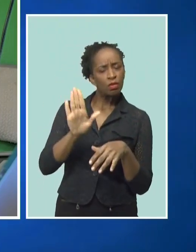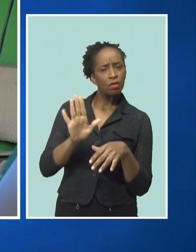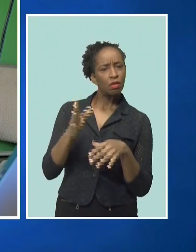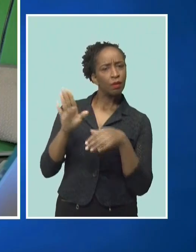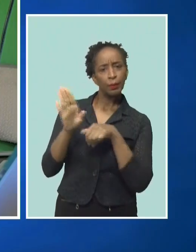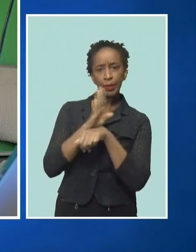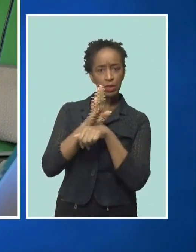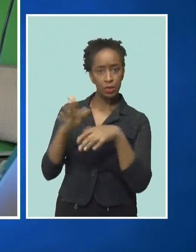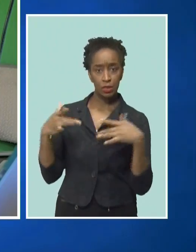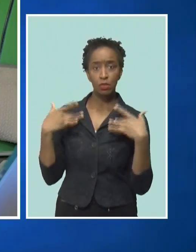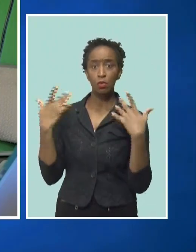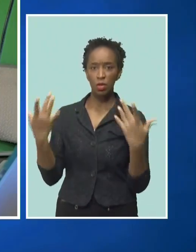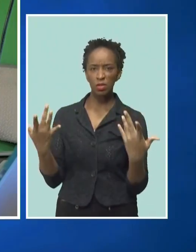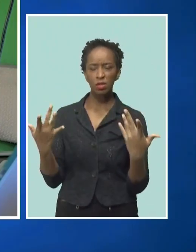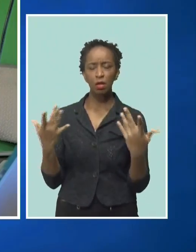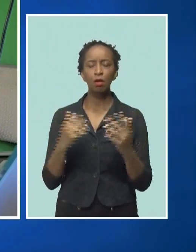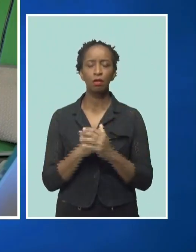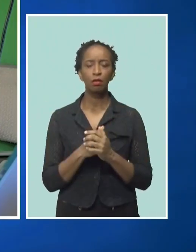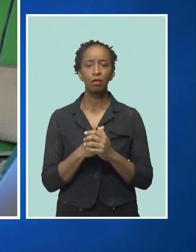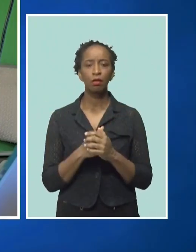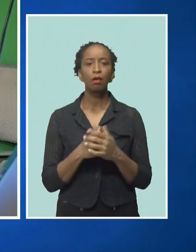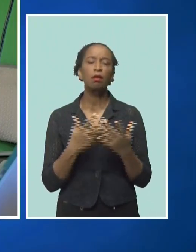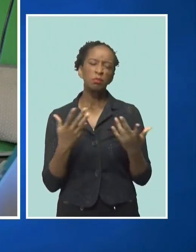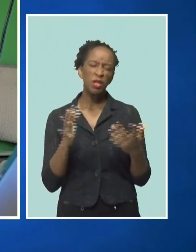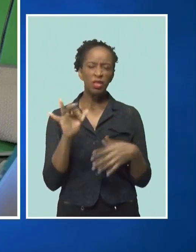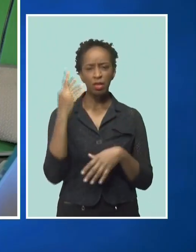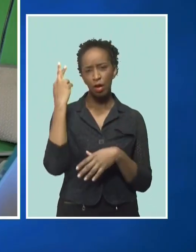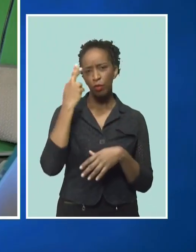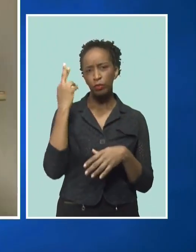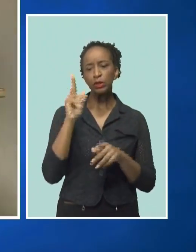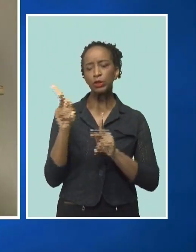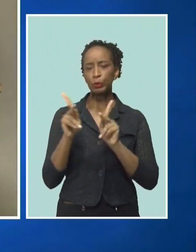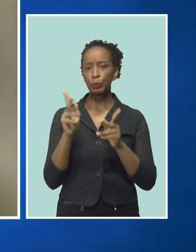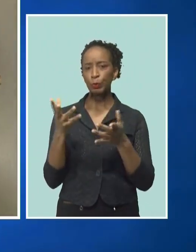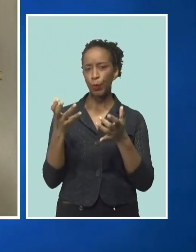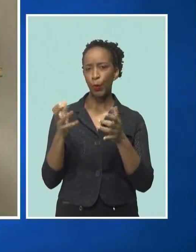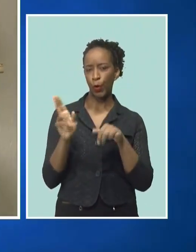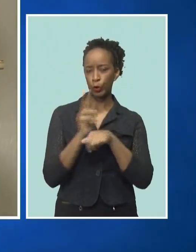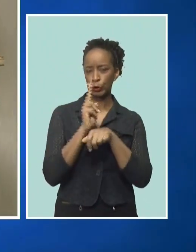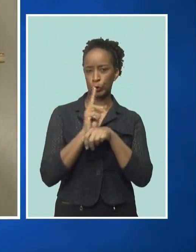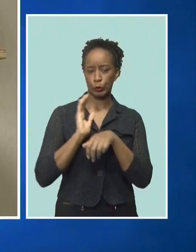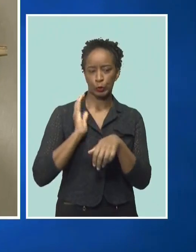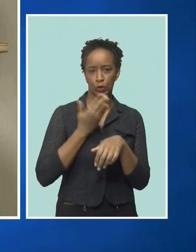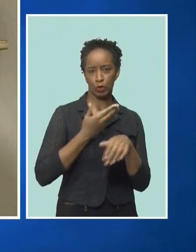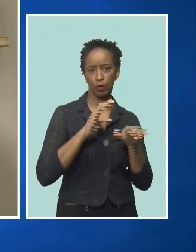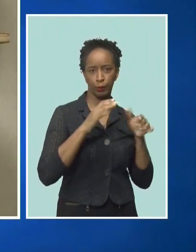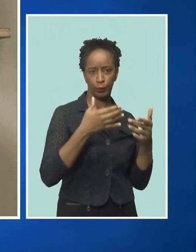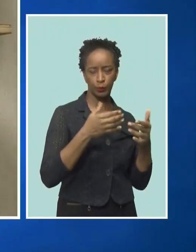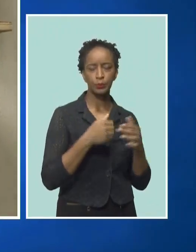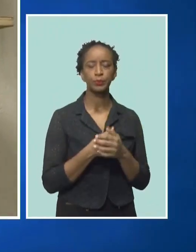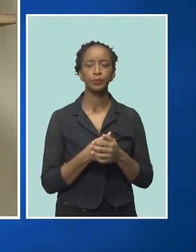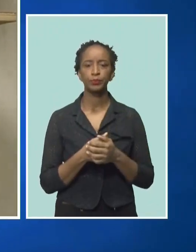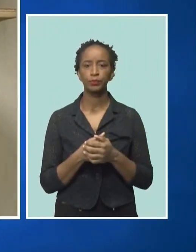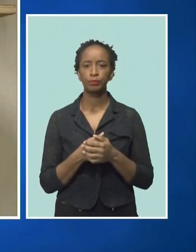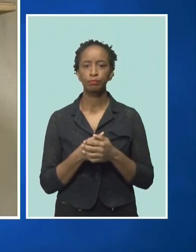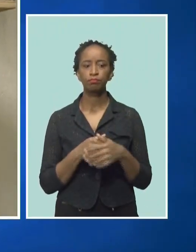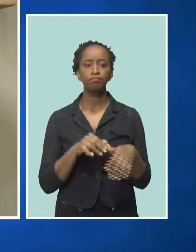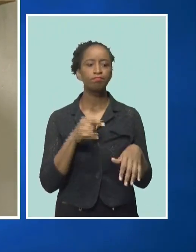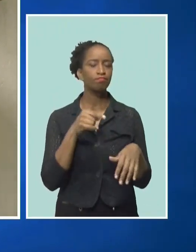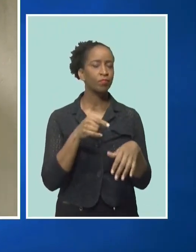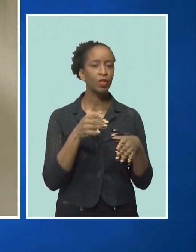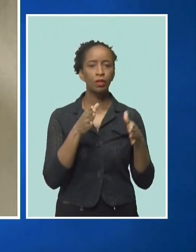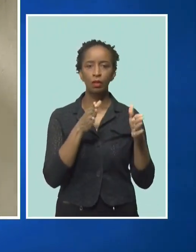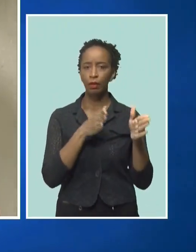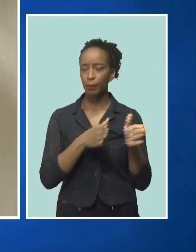probably what would make persons lean towards our model a little bit more. The skill and guile of Dane Napoleon offers planning strategies